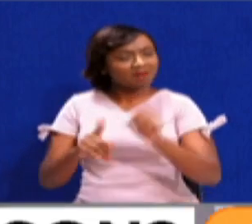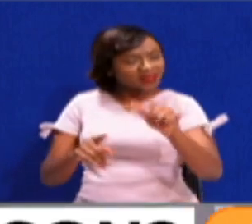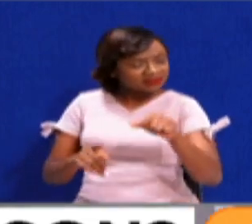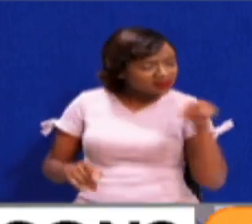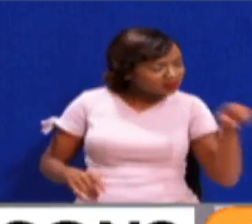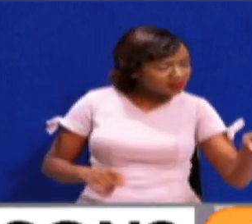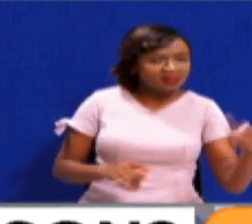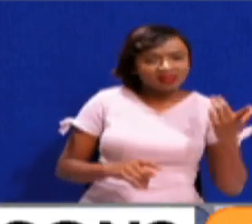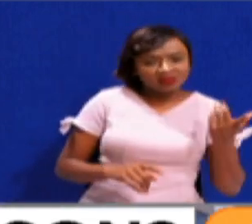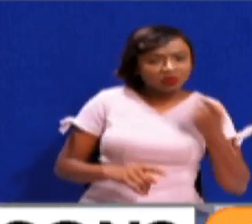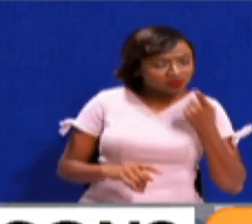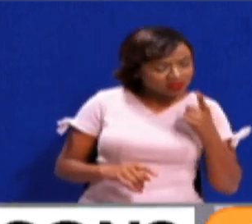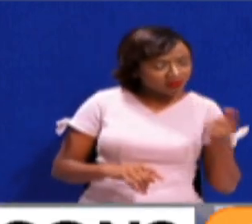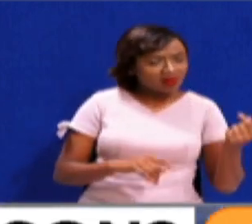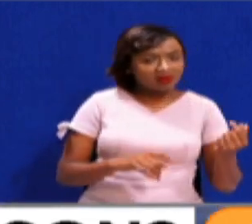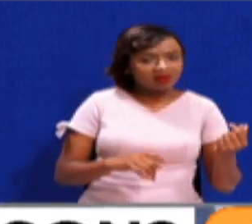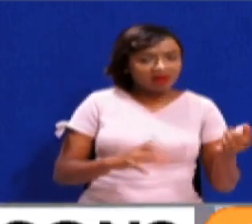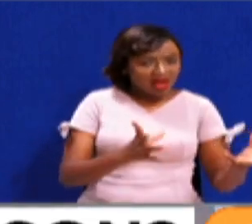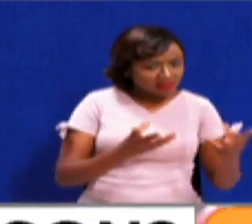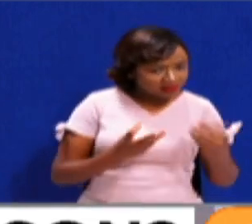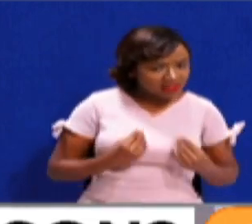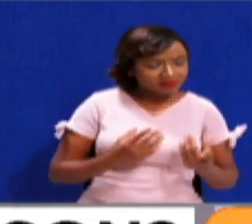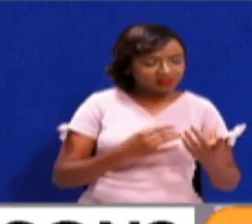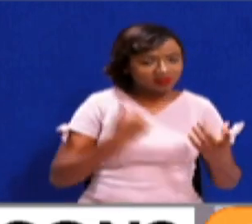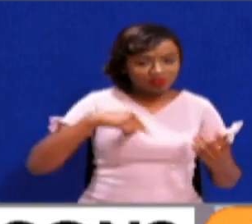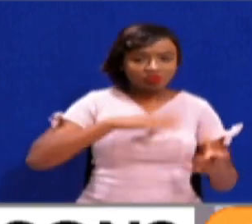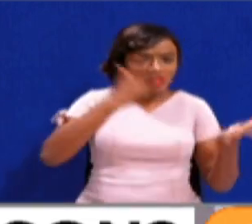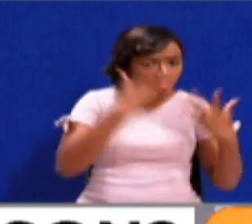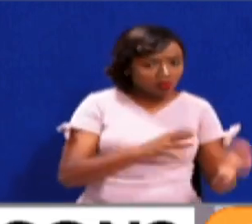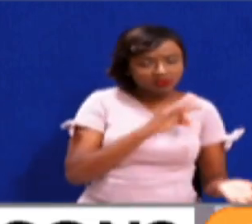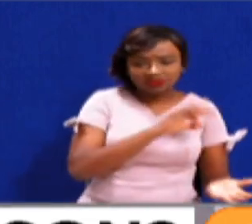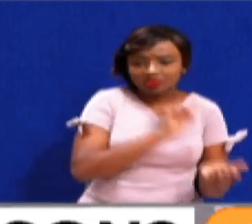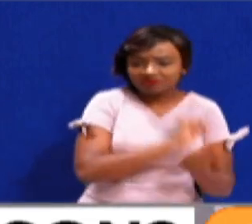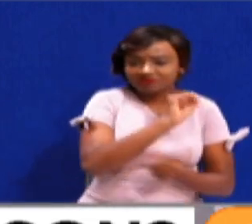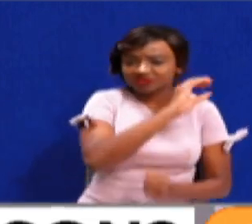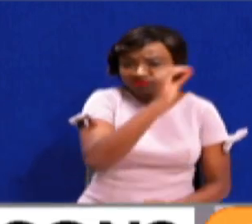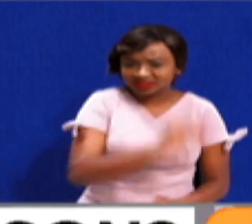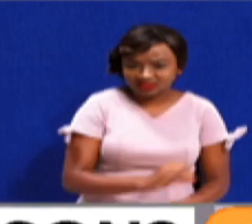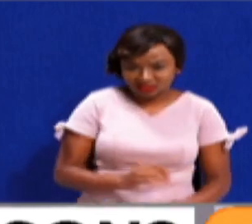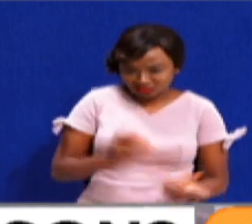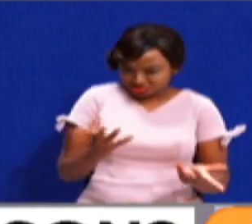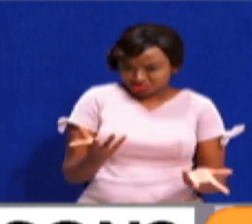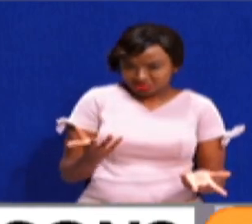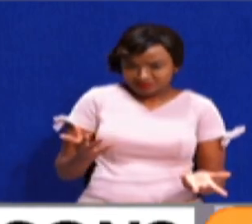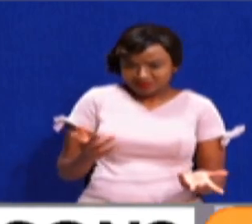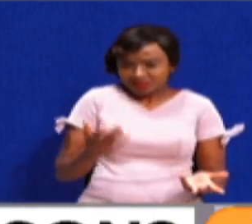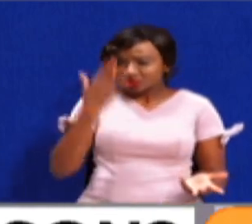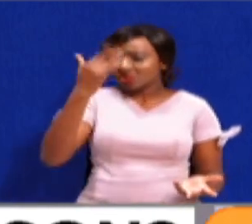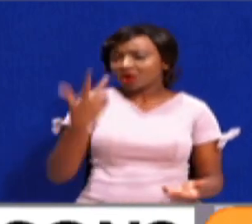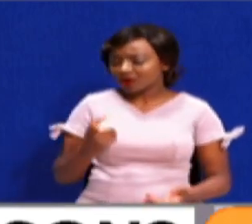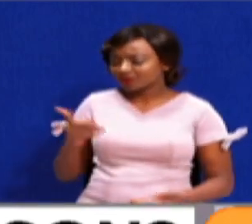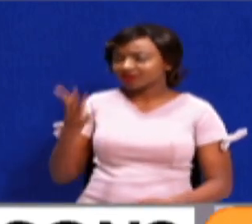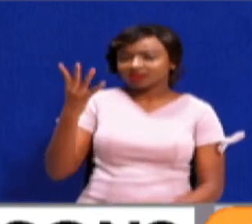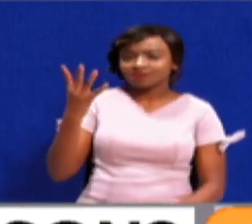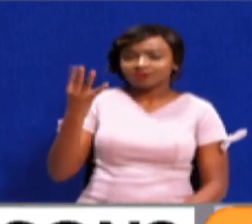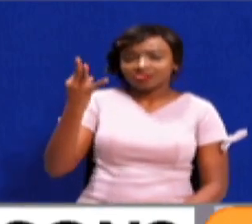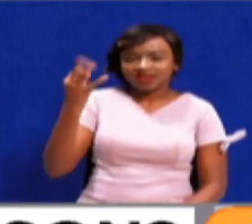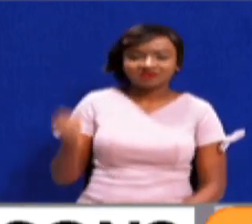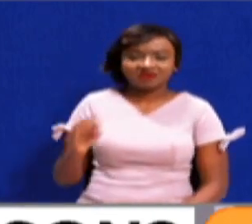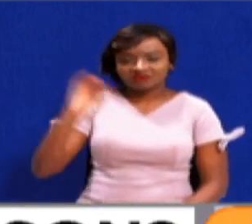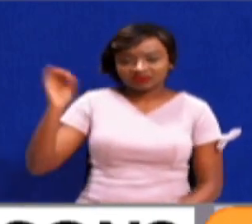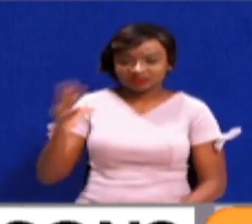but you supported our loss on the 15%. Right. So how do you convince us to support the 35%